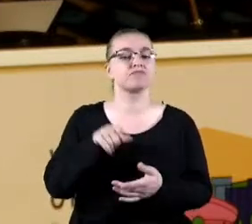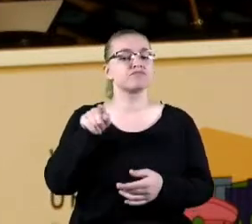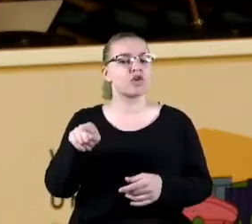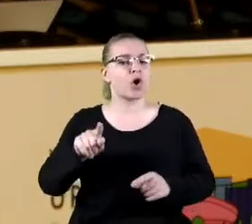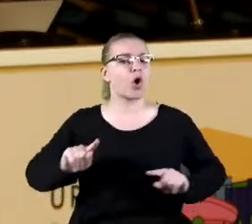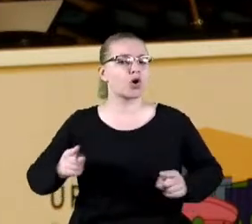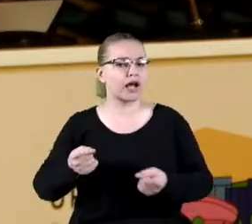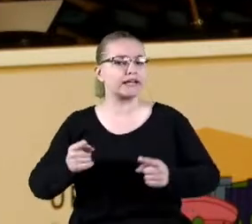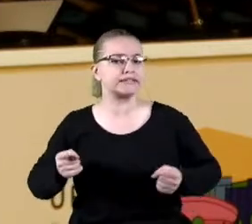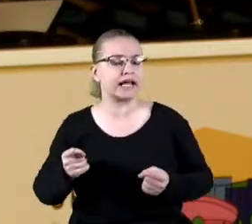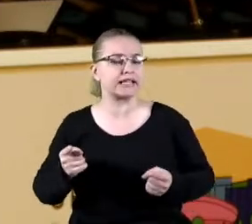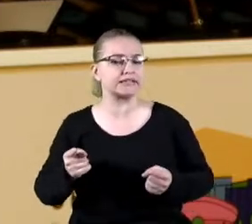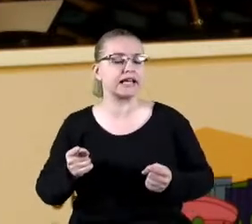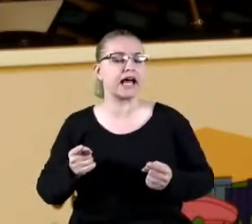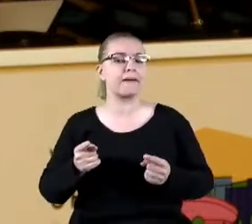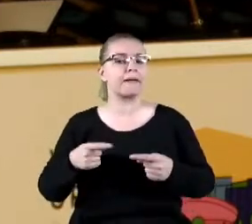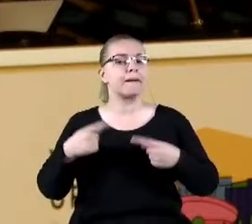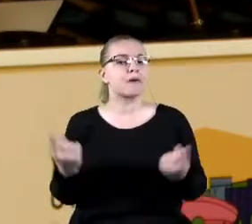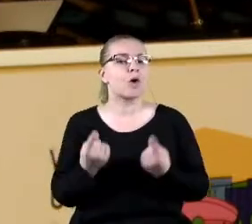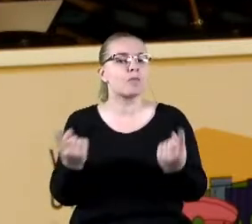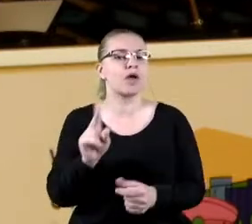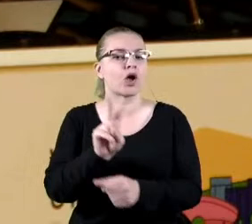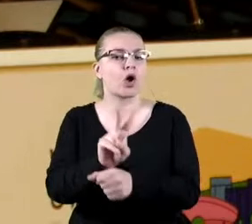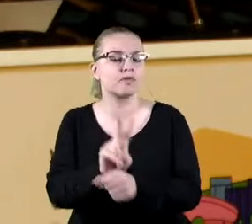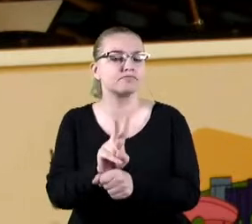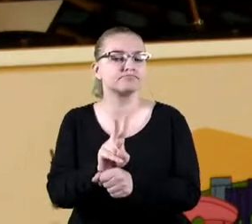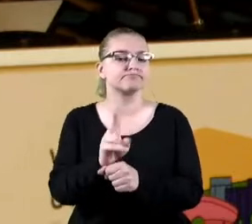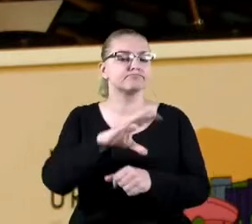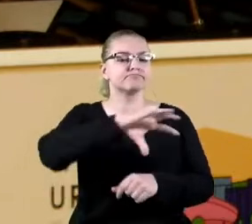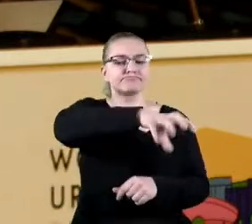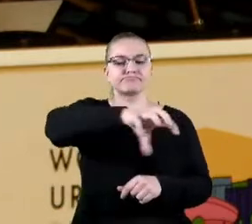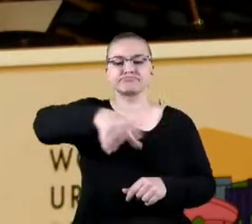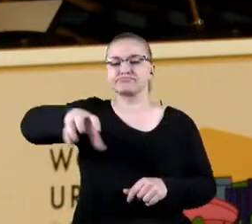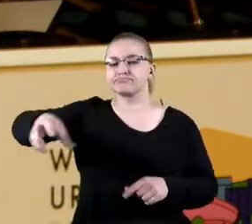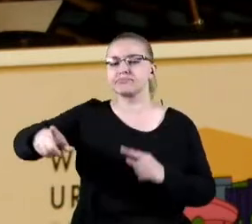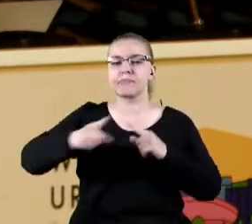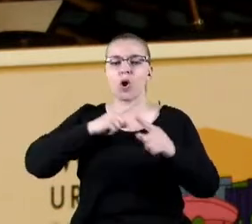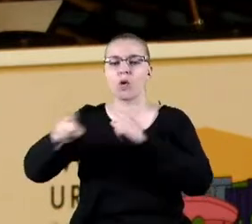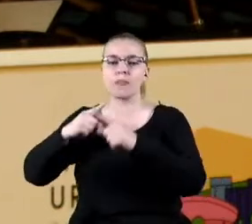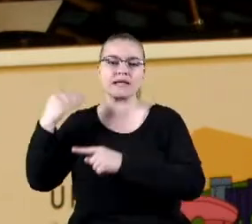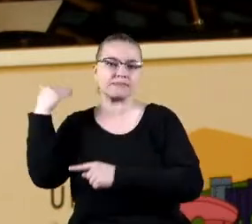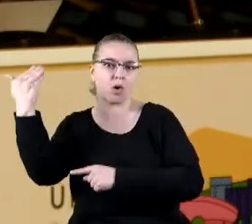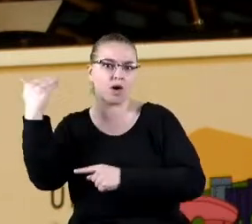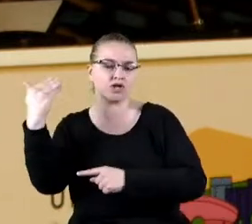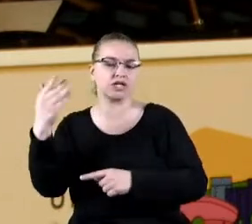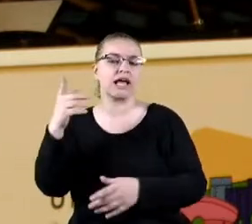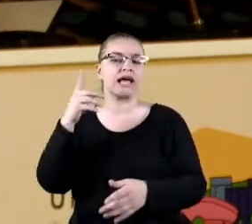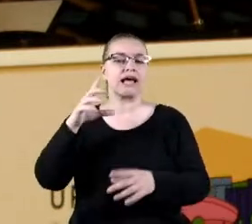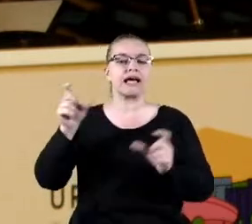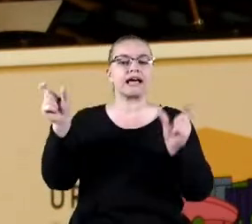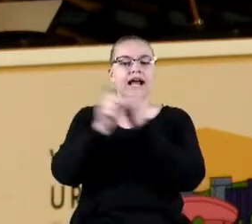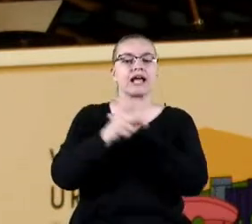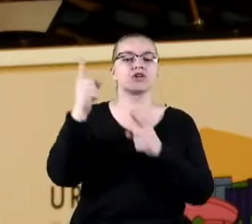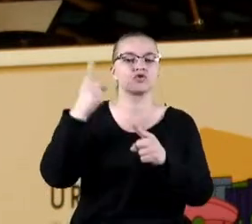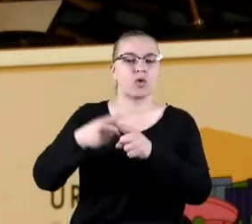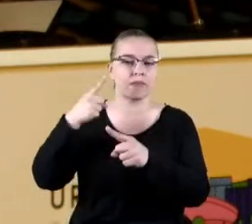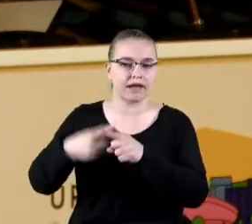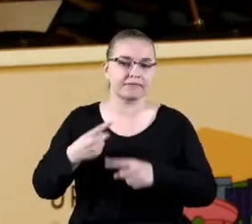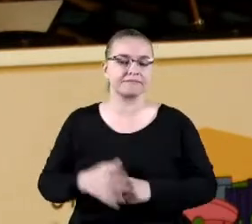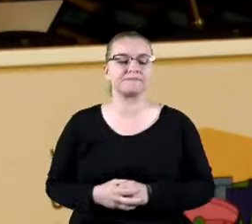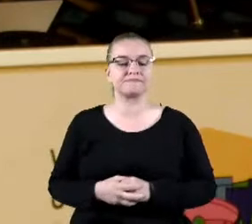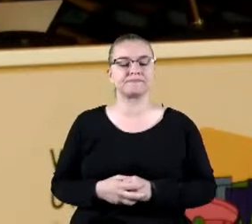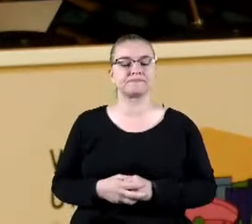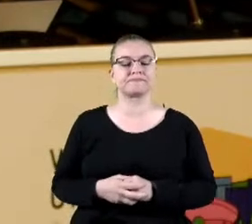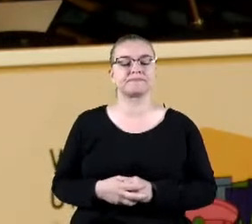coordination of intersectoral social policies among the member states of the Central American